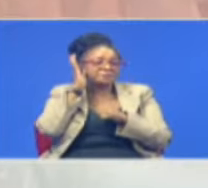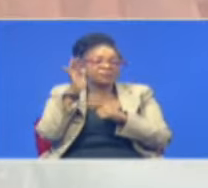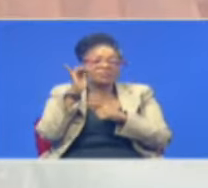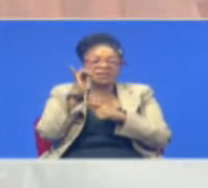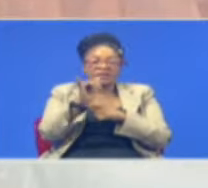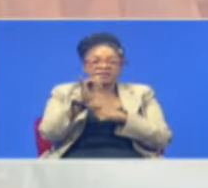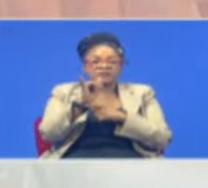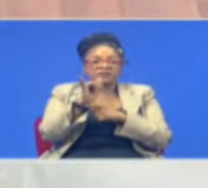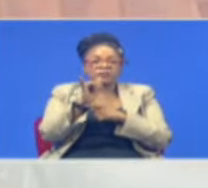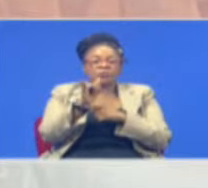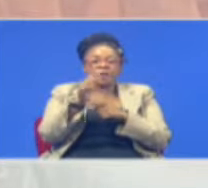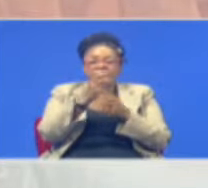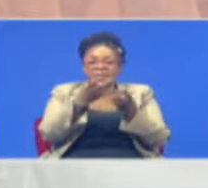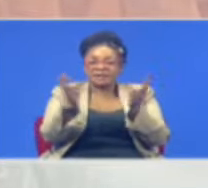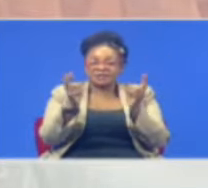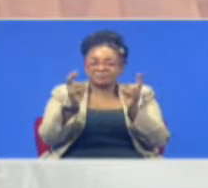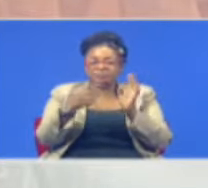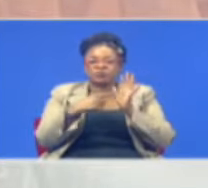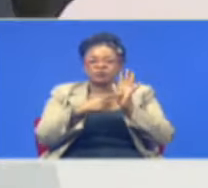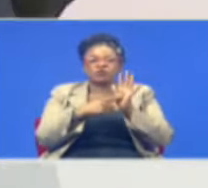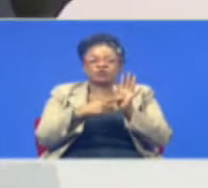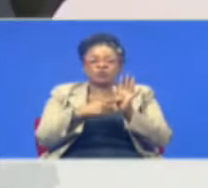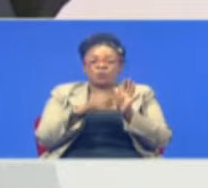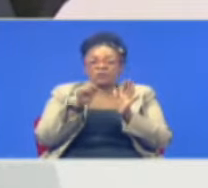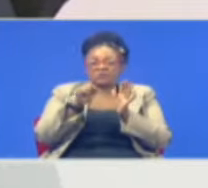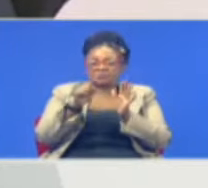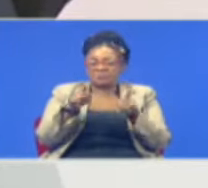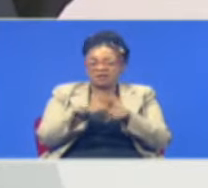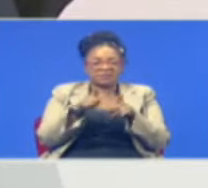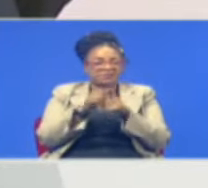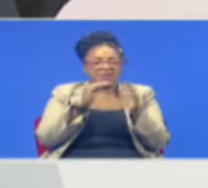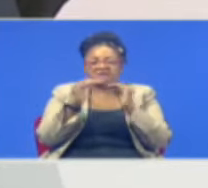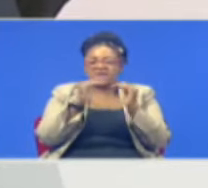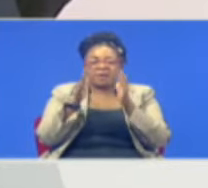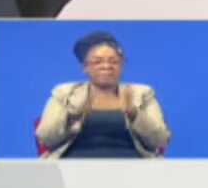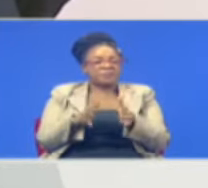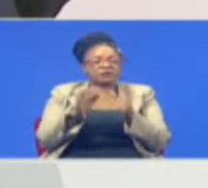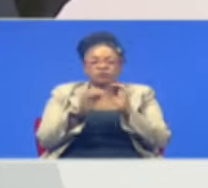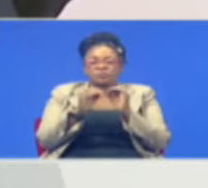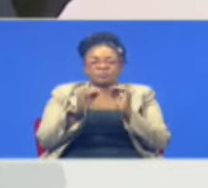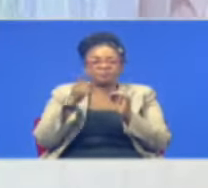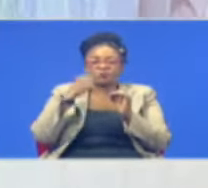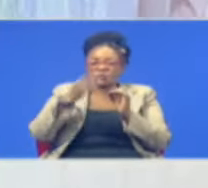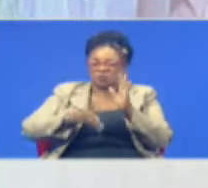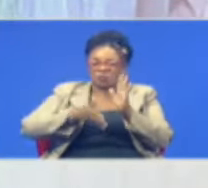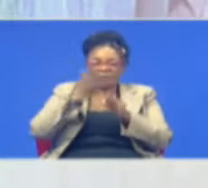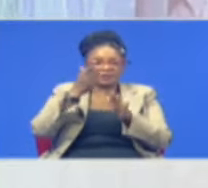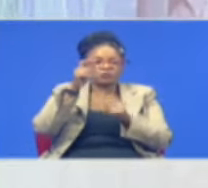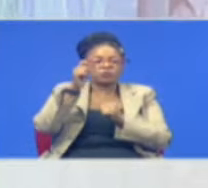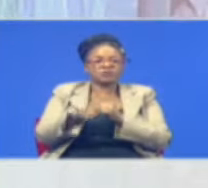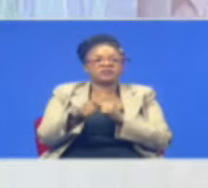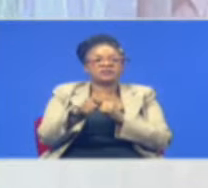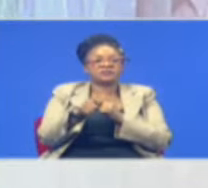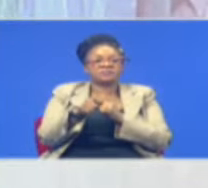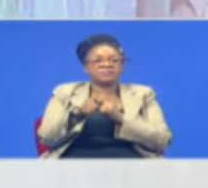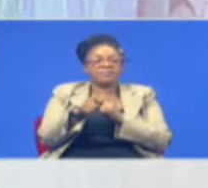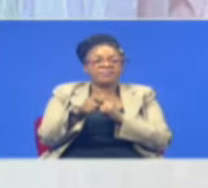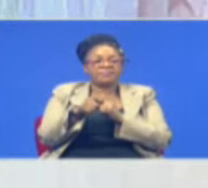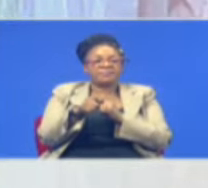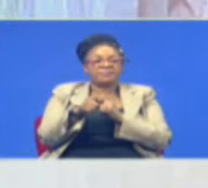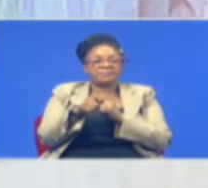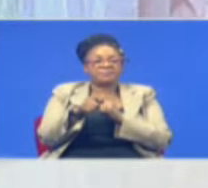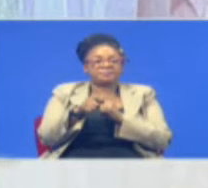panel portrayed Wekesa as an unfair person who is quick to judge. The World Rugby Anti-Doping Advisory